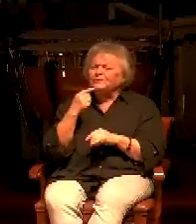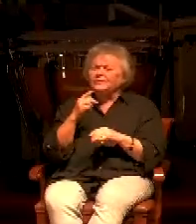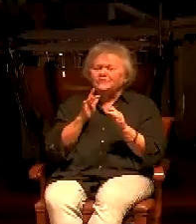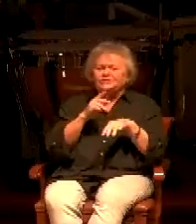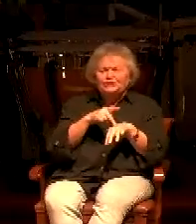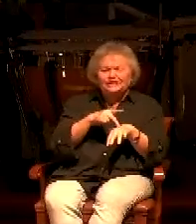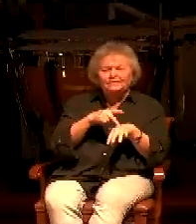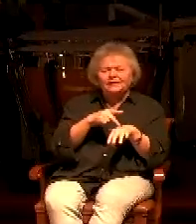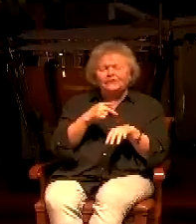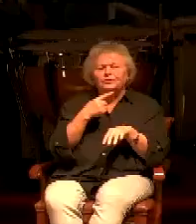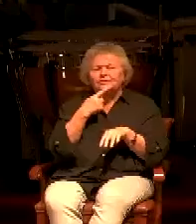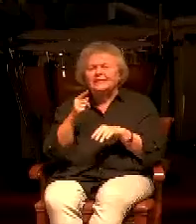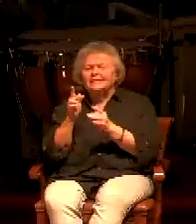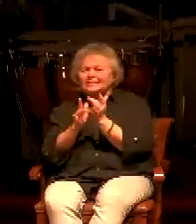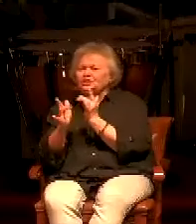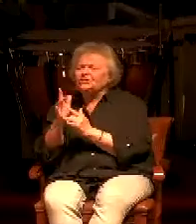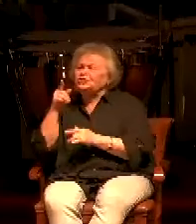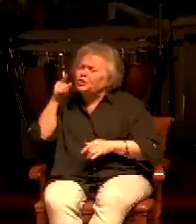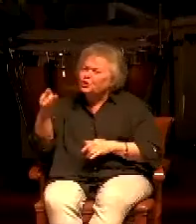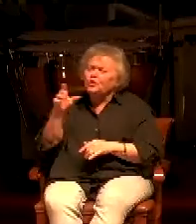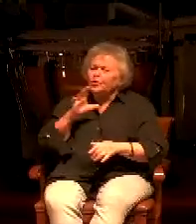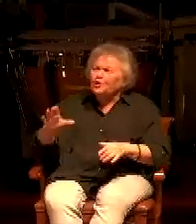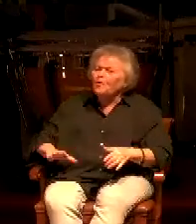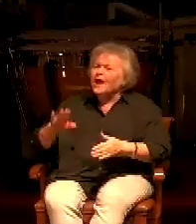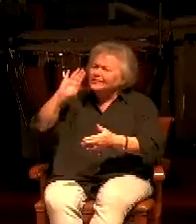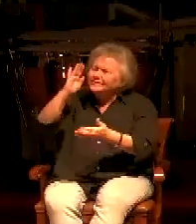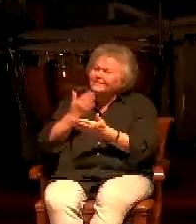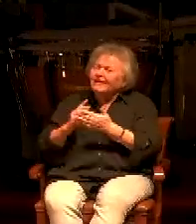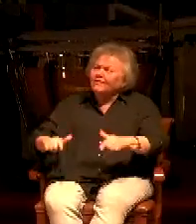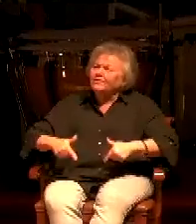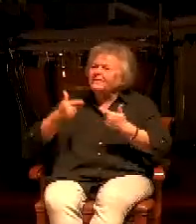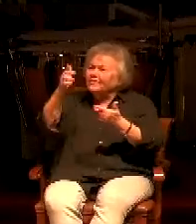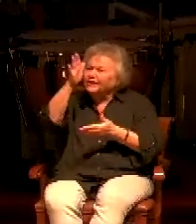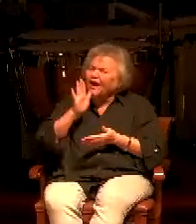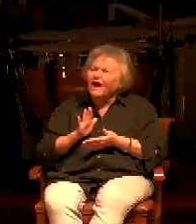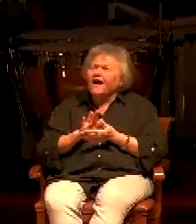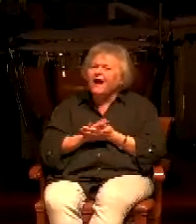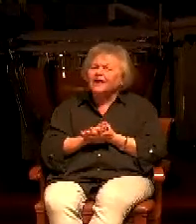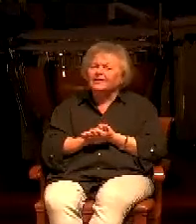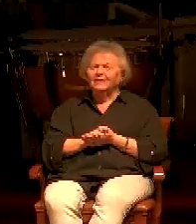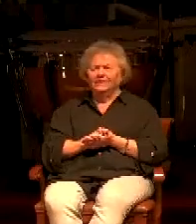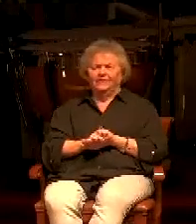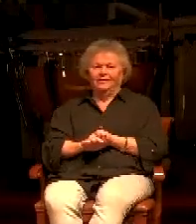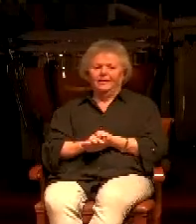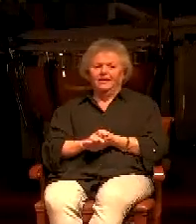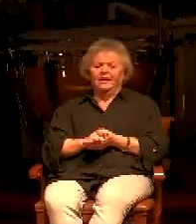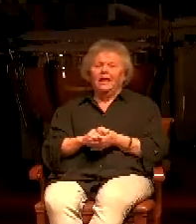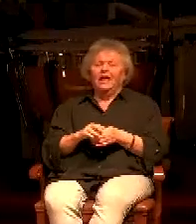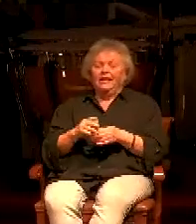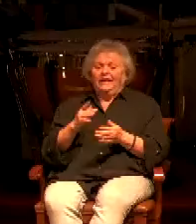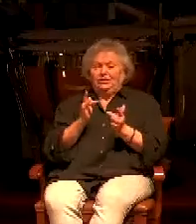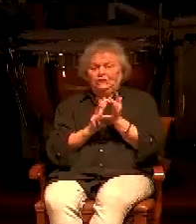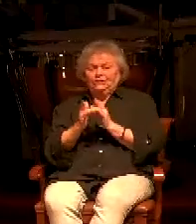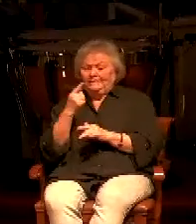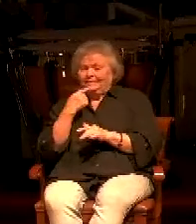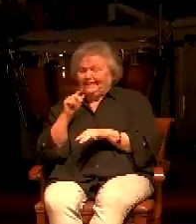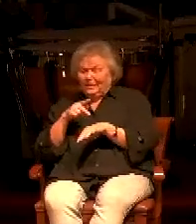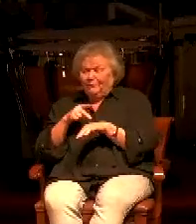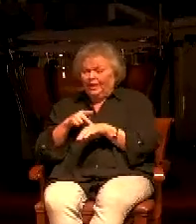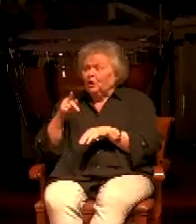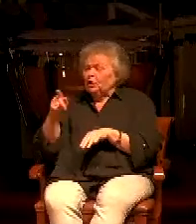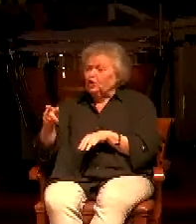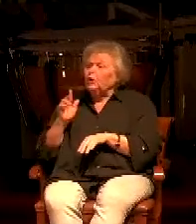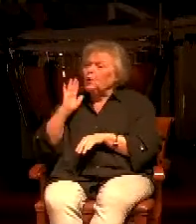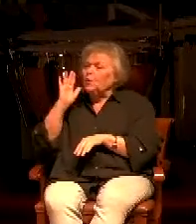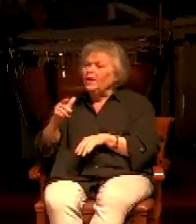God. He's the one who just said in the upper room when Jesus said, you'll deny me three times. No, I won't, Jesus. I'll go with you